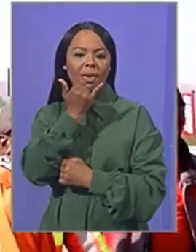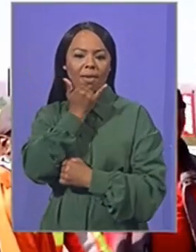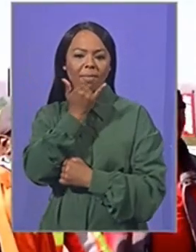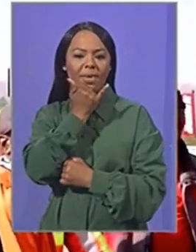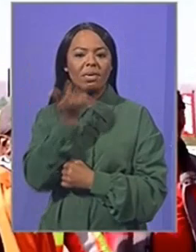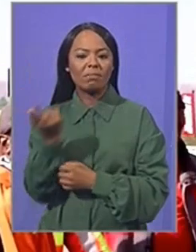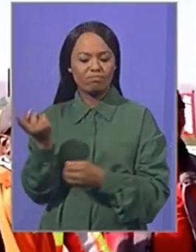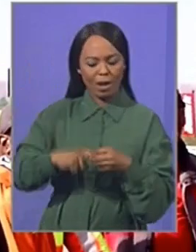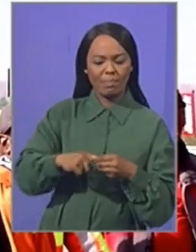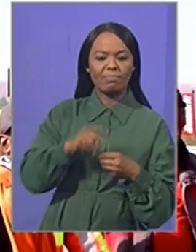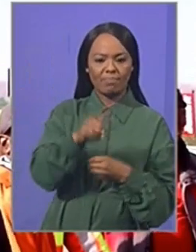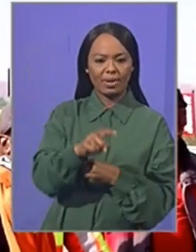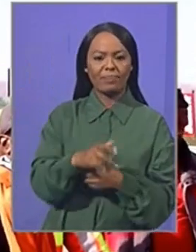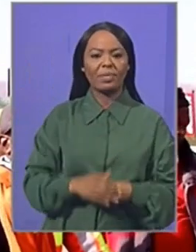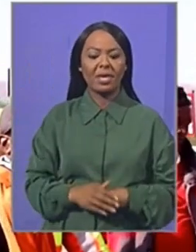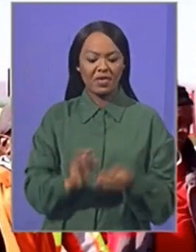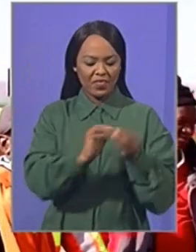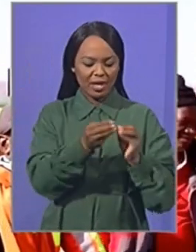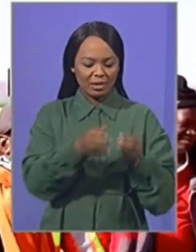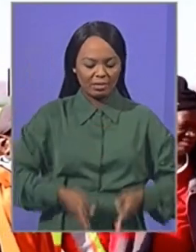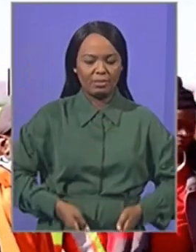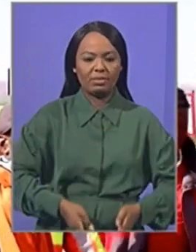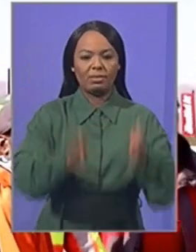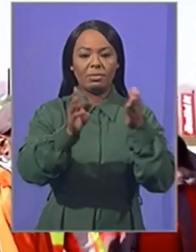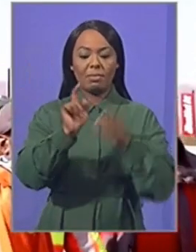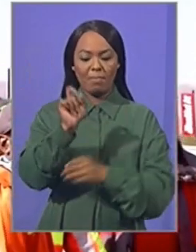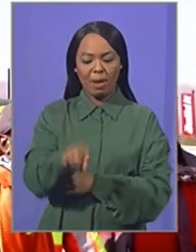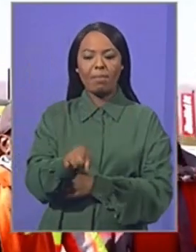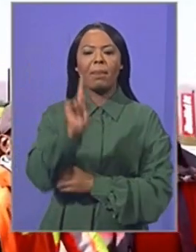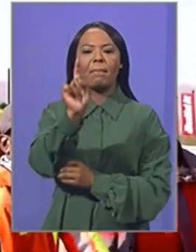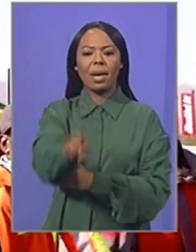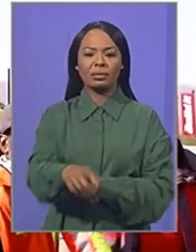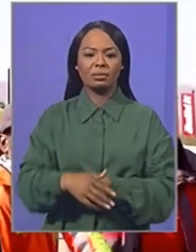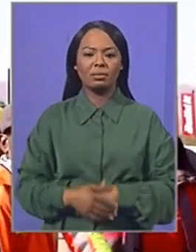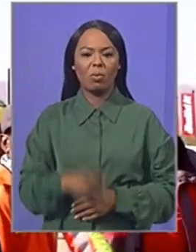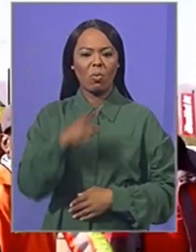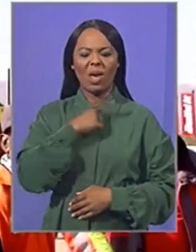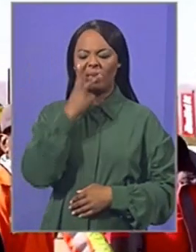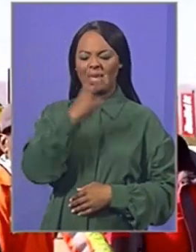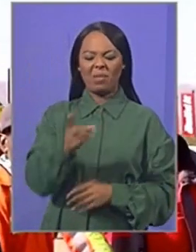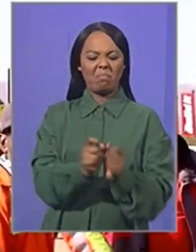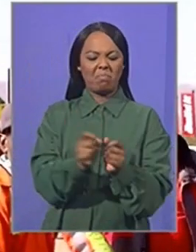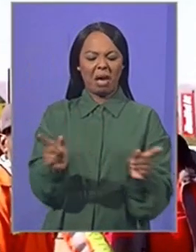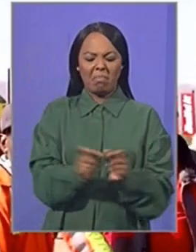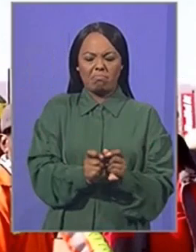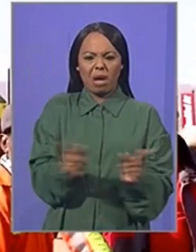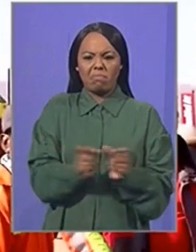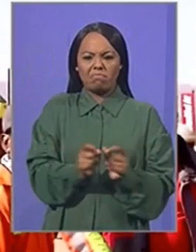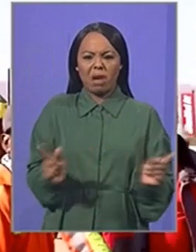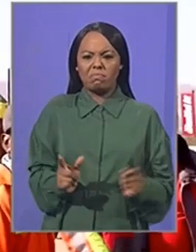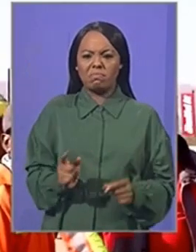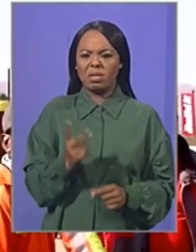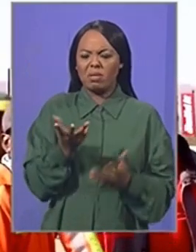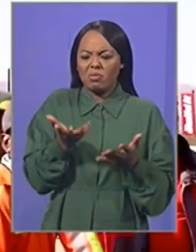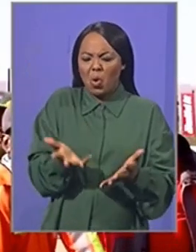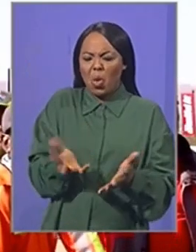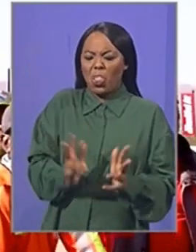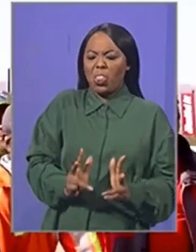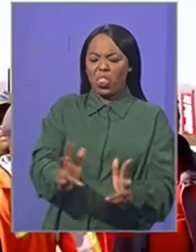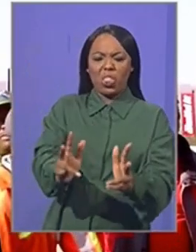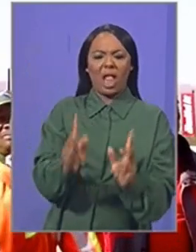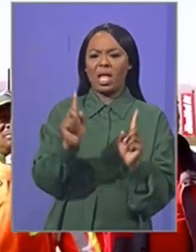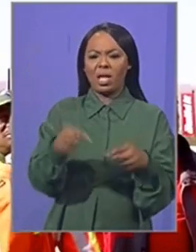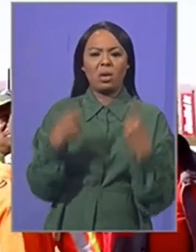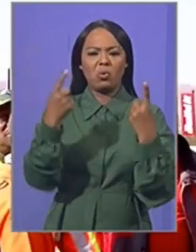Re bone gore tsela ya mo Sun City ga ya nna sentle thata e be re decide gore a re ka se tlogele batho ba